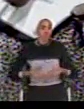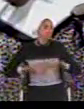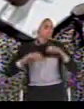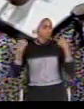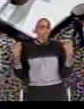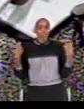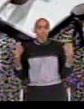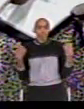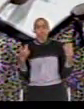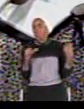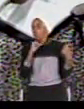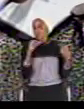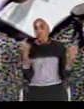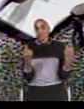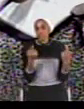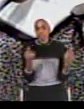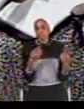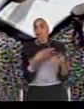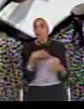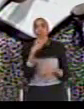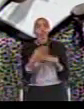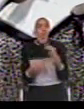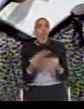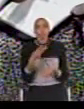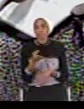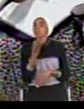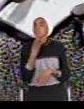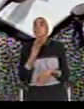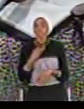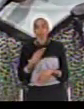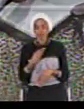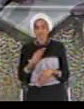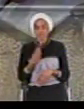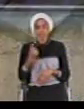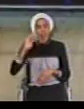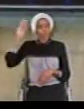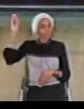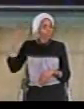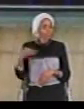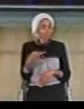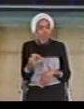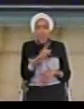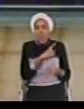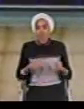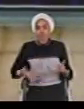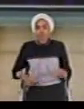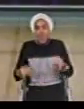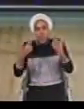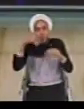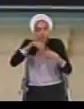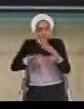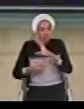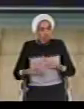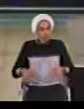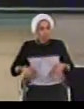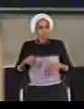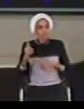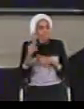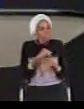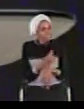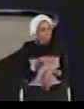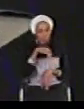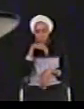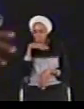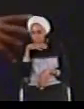lusts, teaching us the grace of God comes into our lives, and any dirty things that